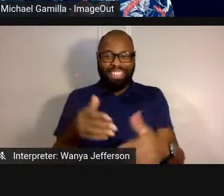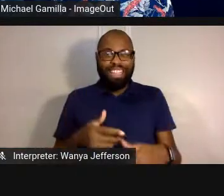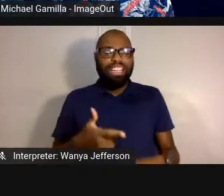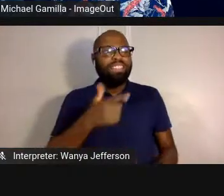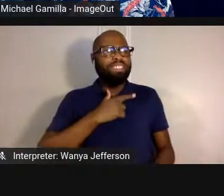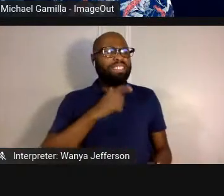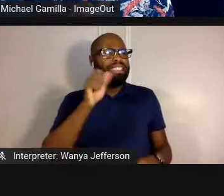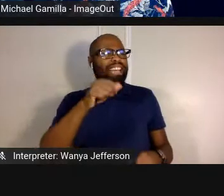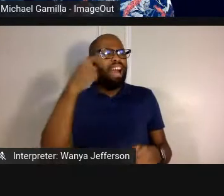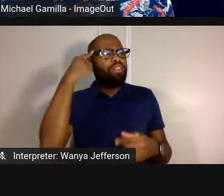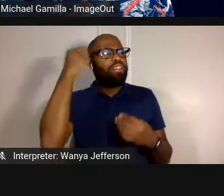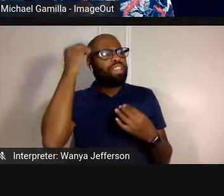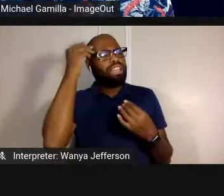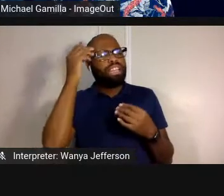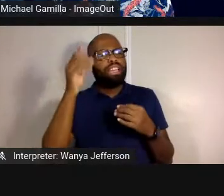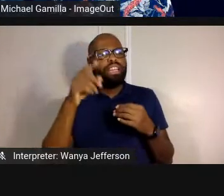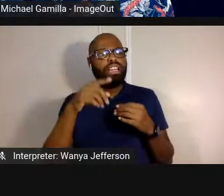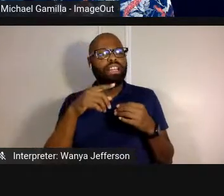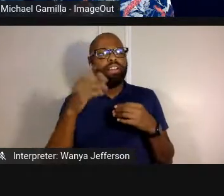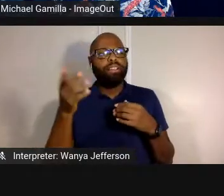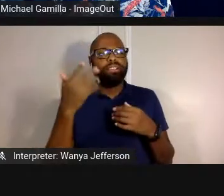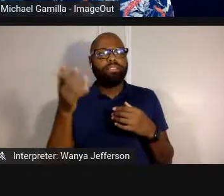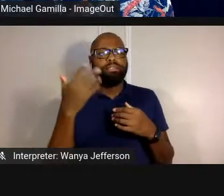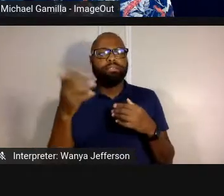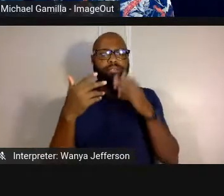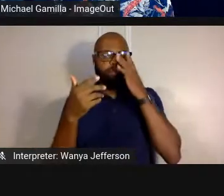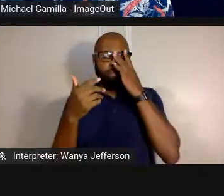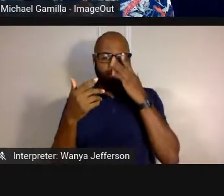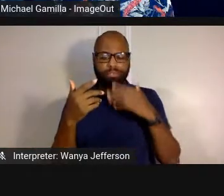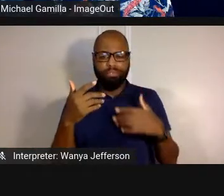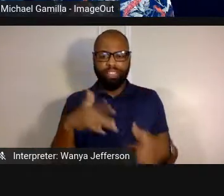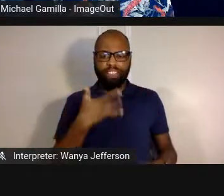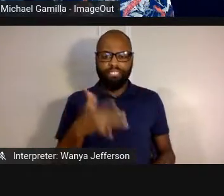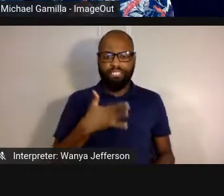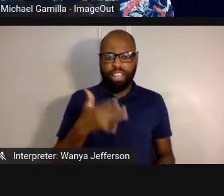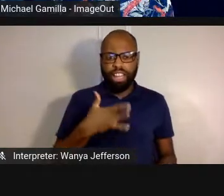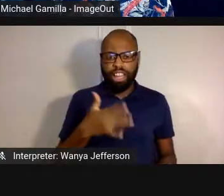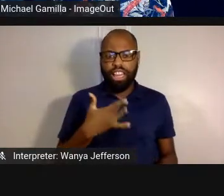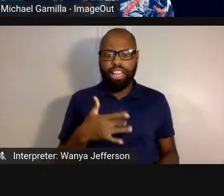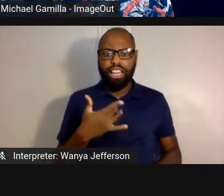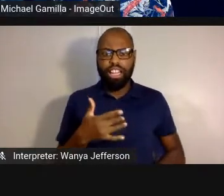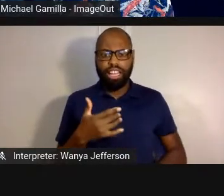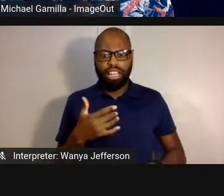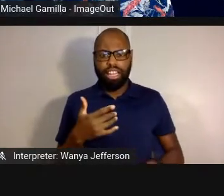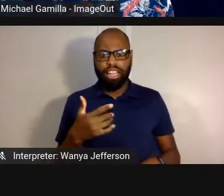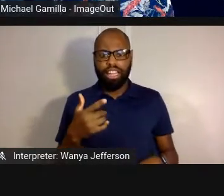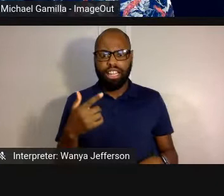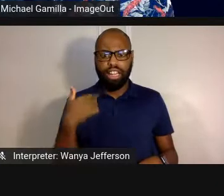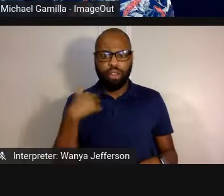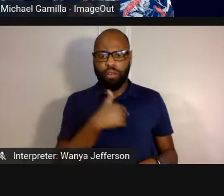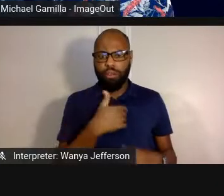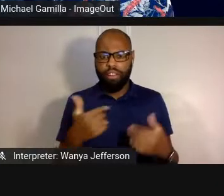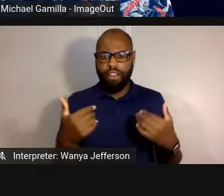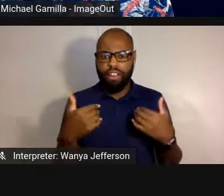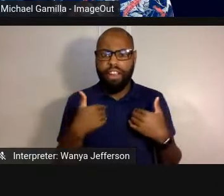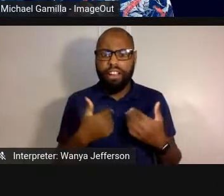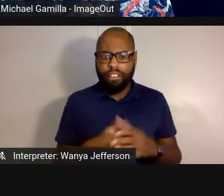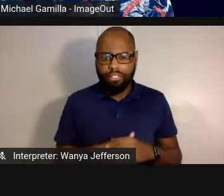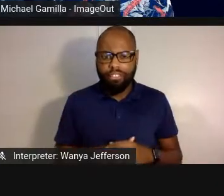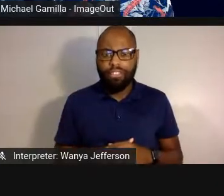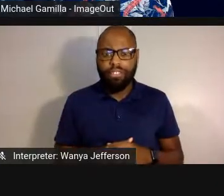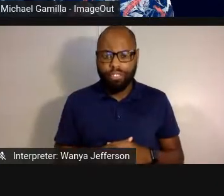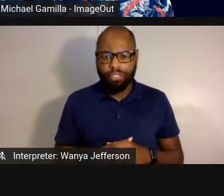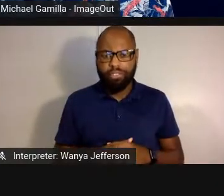all the sensations and feelings that Adrian may have, not just